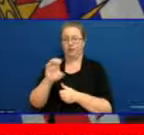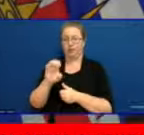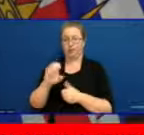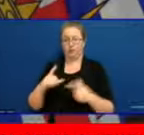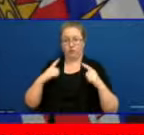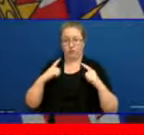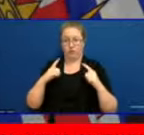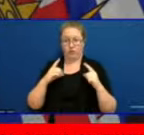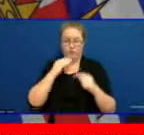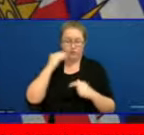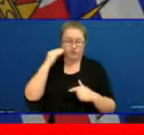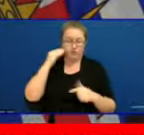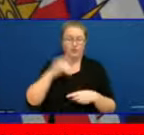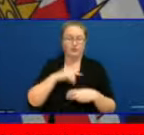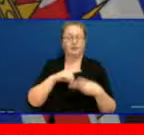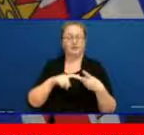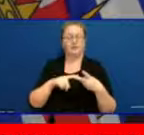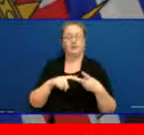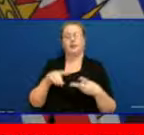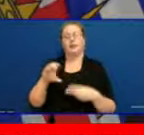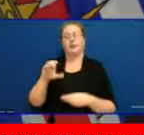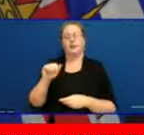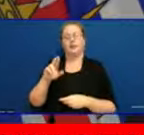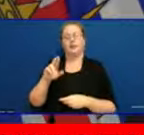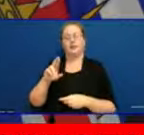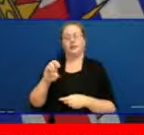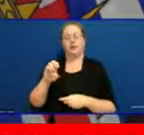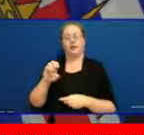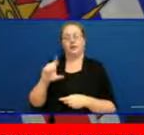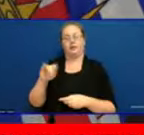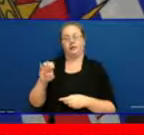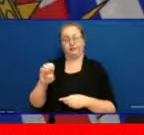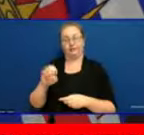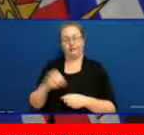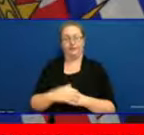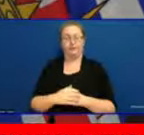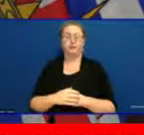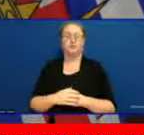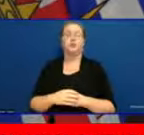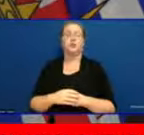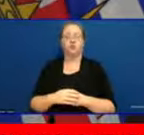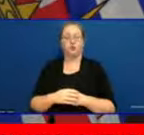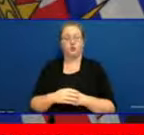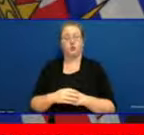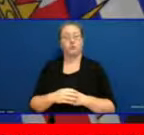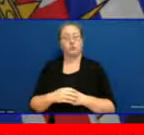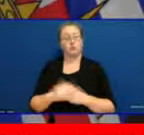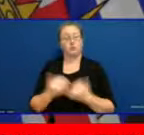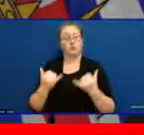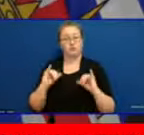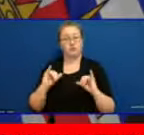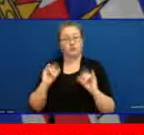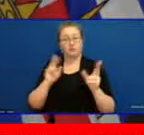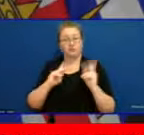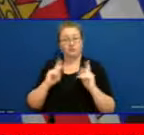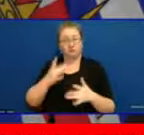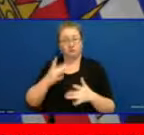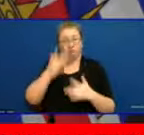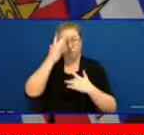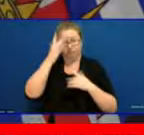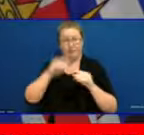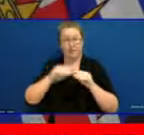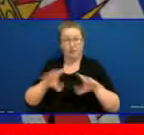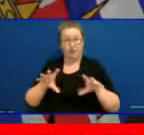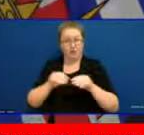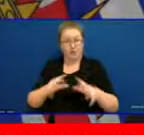Residence. So that leaves 41 active outbreaks in our healthcare system, 35 in long-term care and assisted living, and 6 in